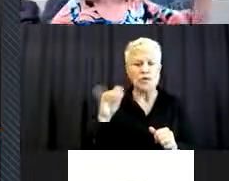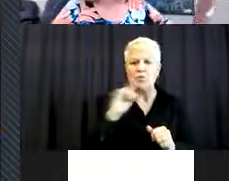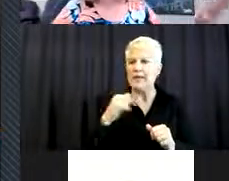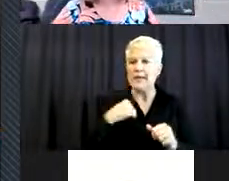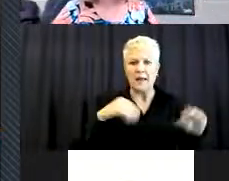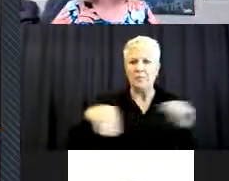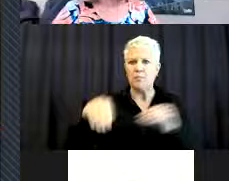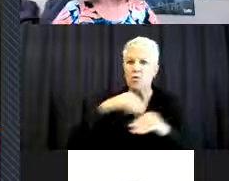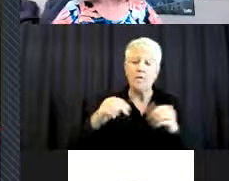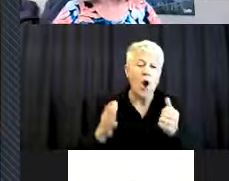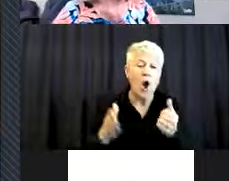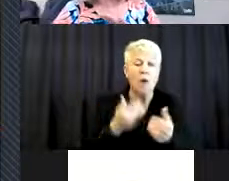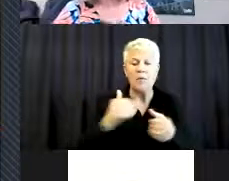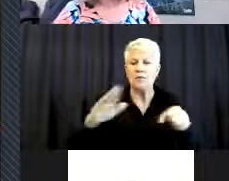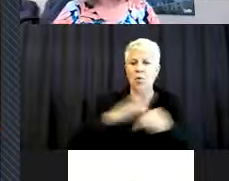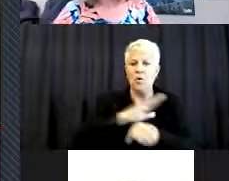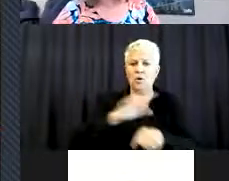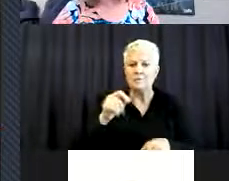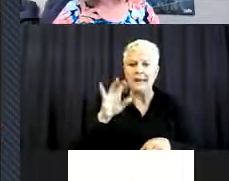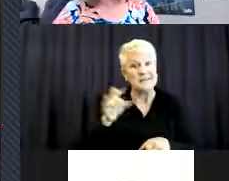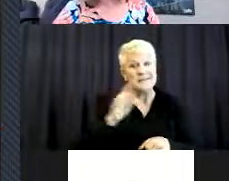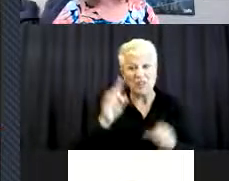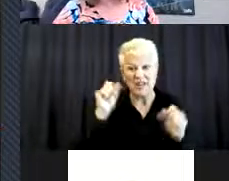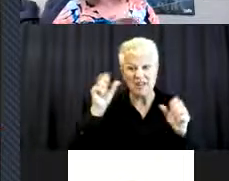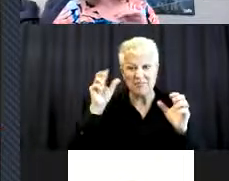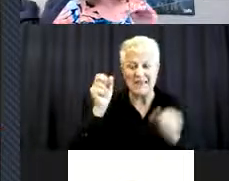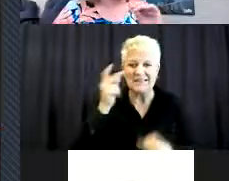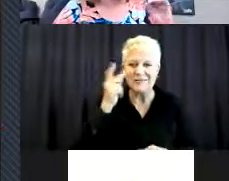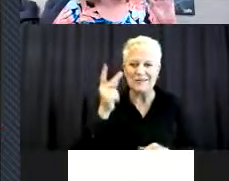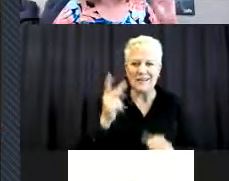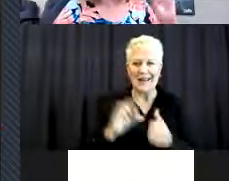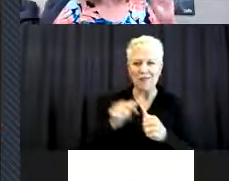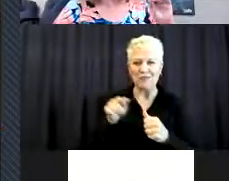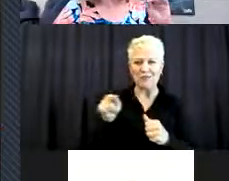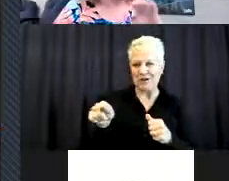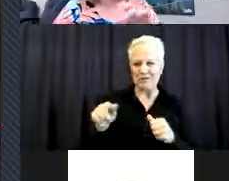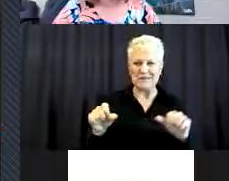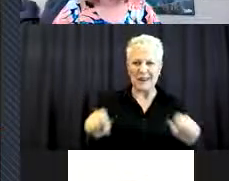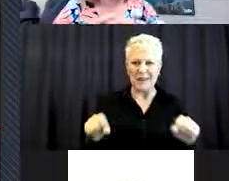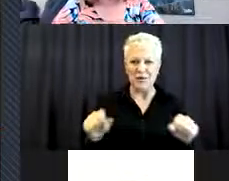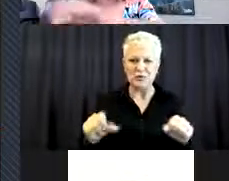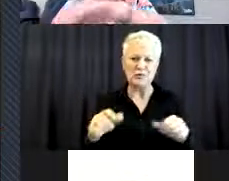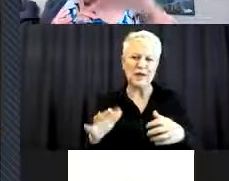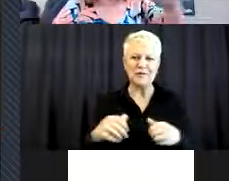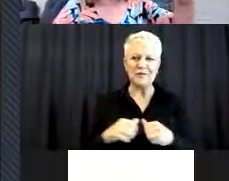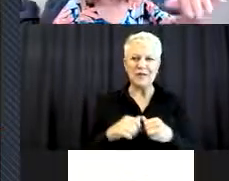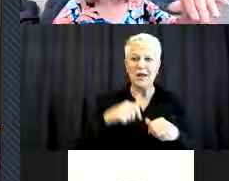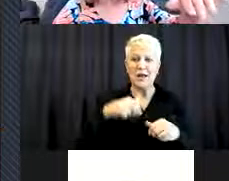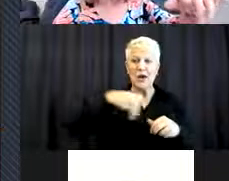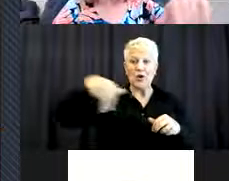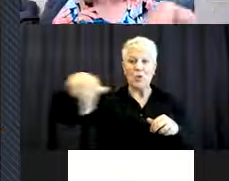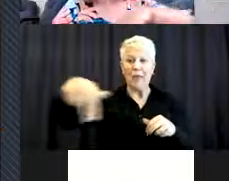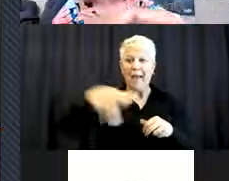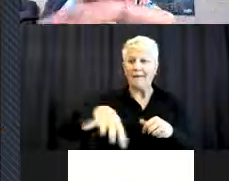that entire space. And it's pretty amazing to see how she was able to kind of go back and